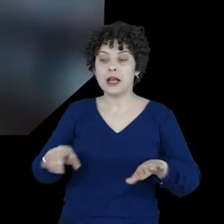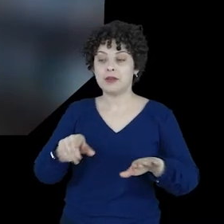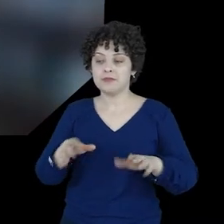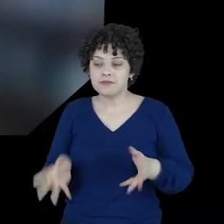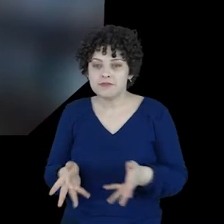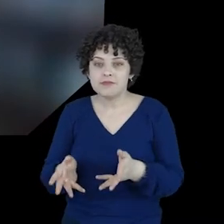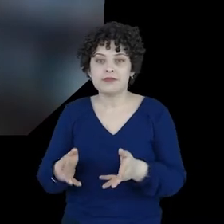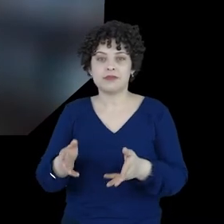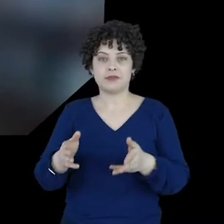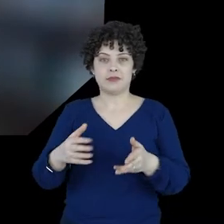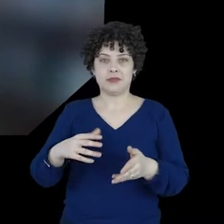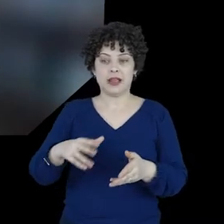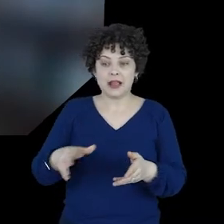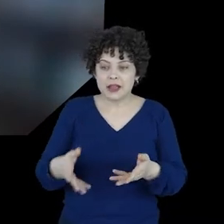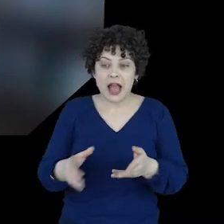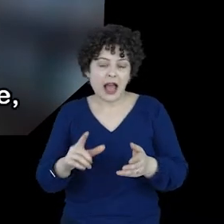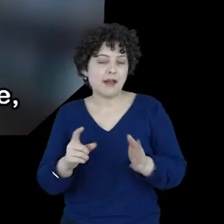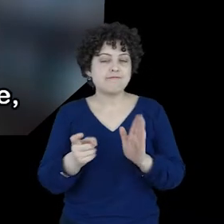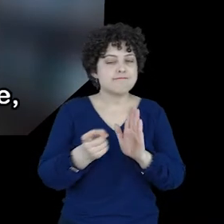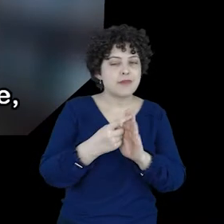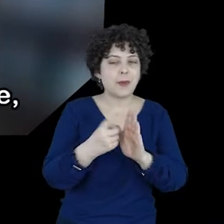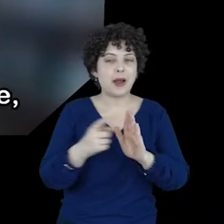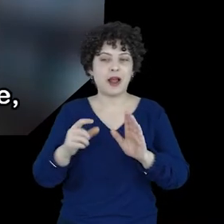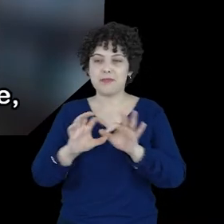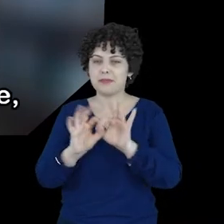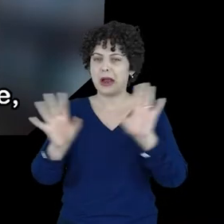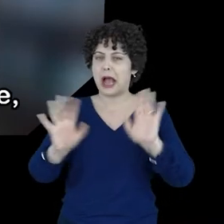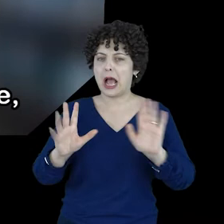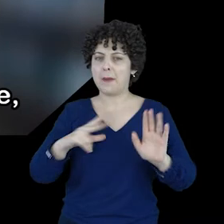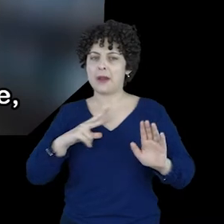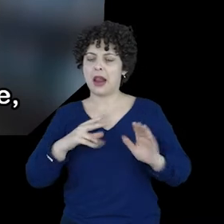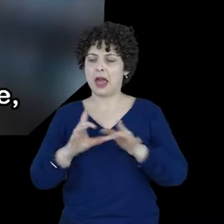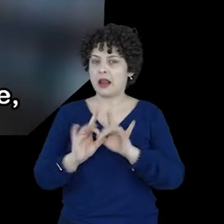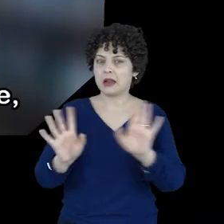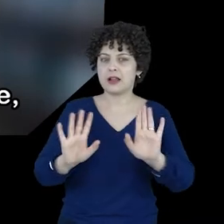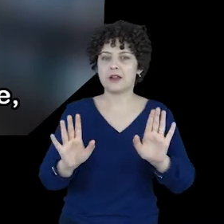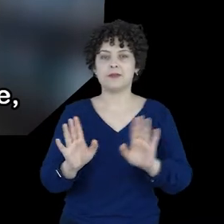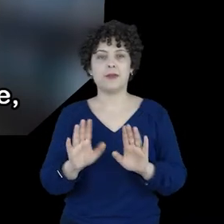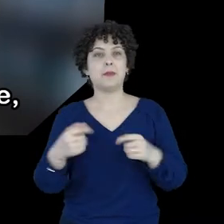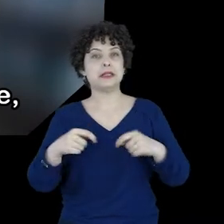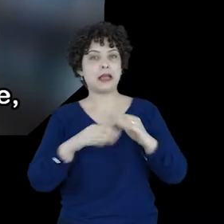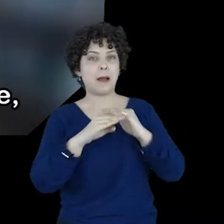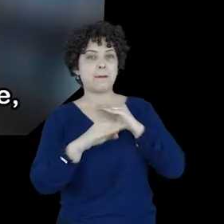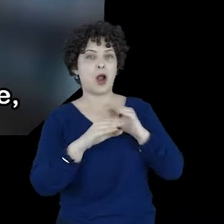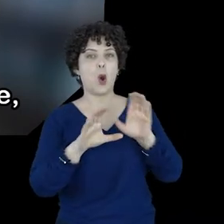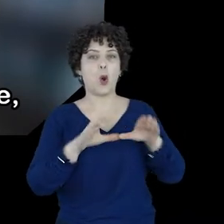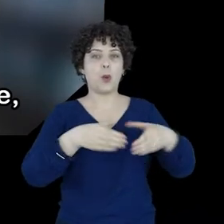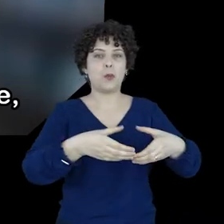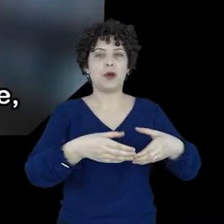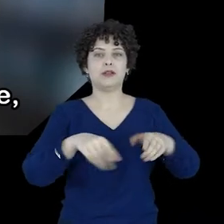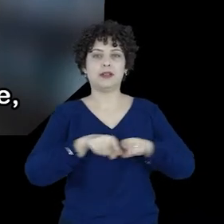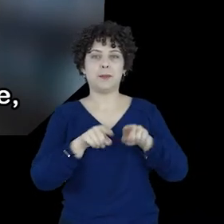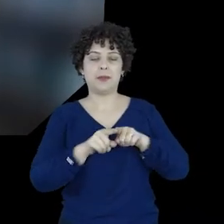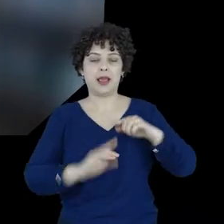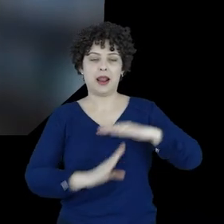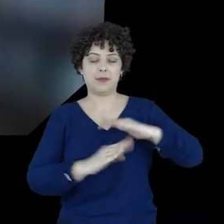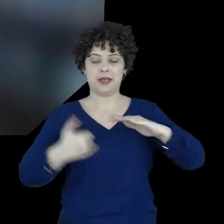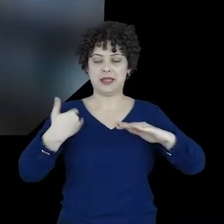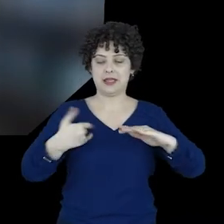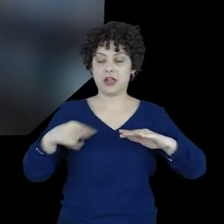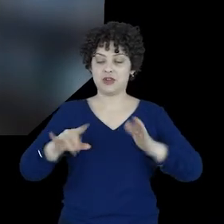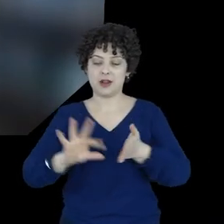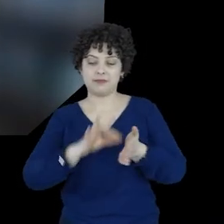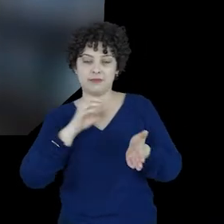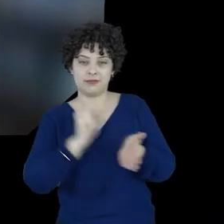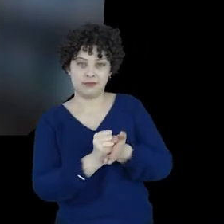choices that reduce their privacy. They must uphold the policies and community standards, including age restrictions that a child